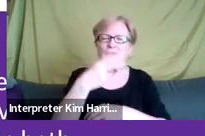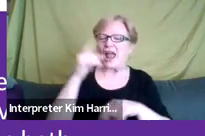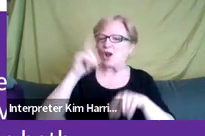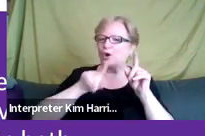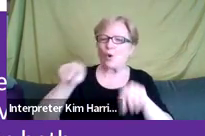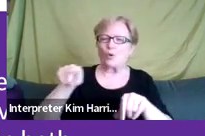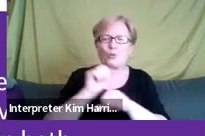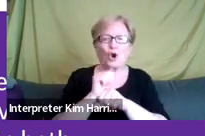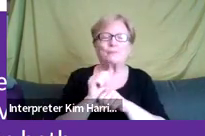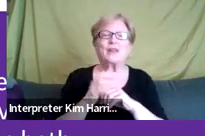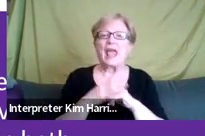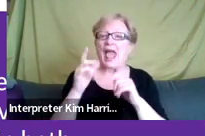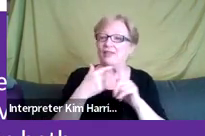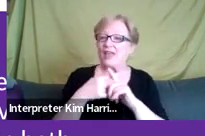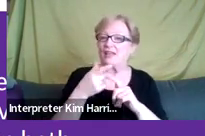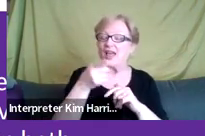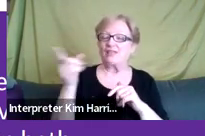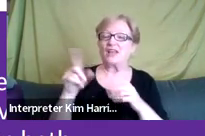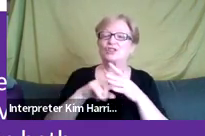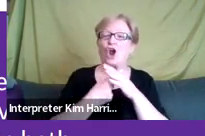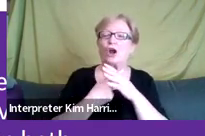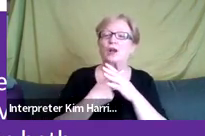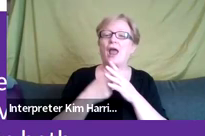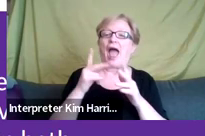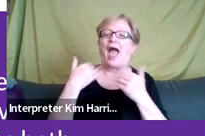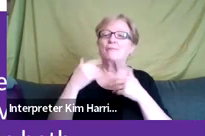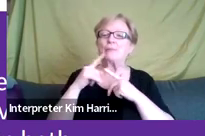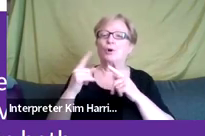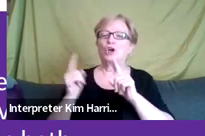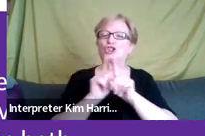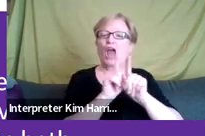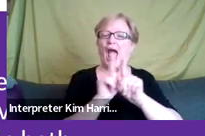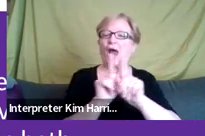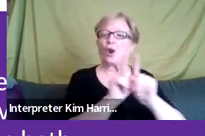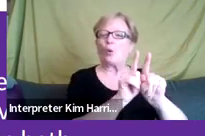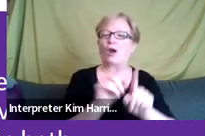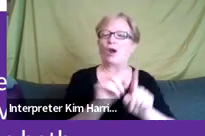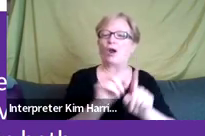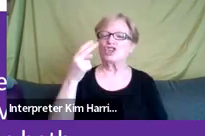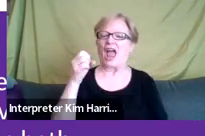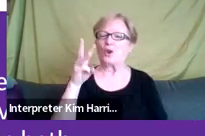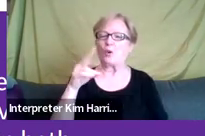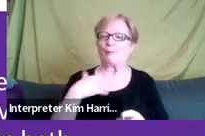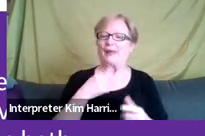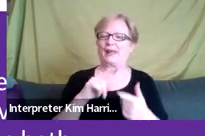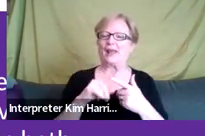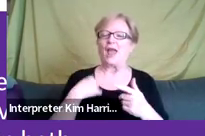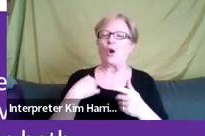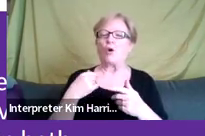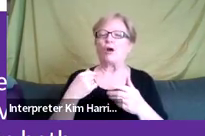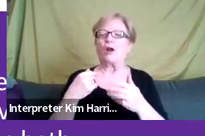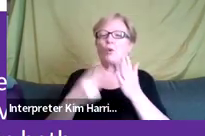After that, they started having people shadow me, people coming up to me throughout the day, checking on